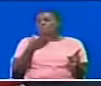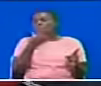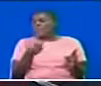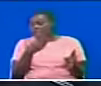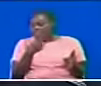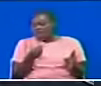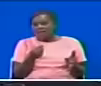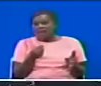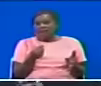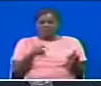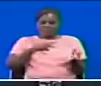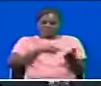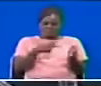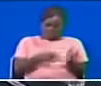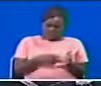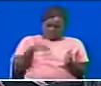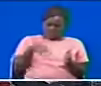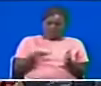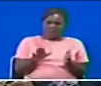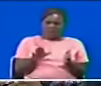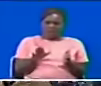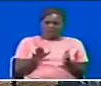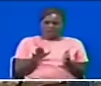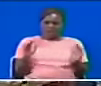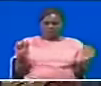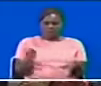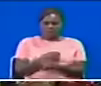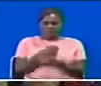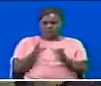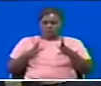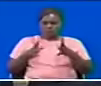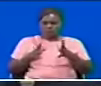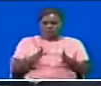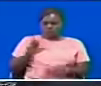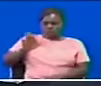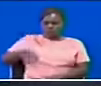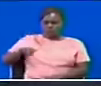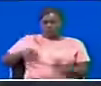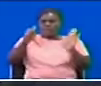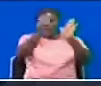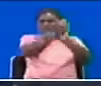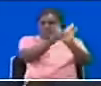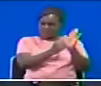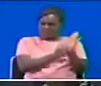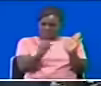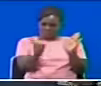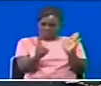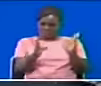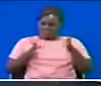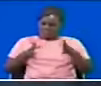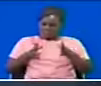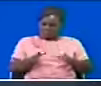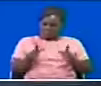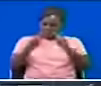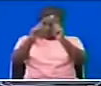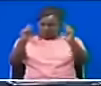men. Yeah. And therefore, they will no longer be able to push a women's agenda. They would have to push an